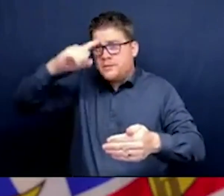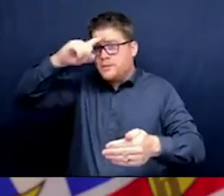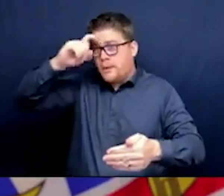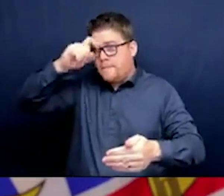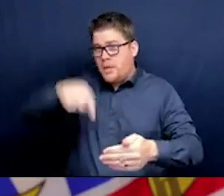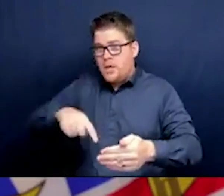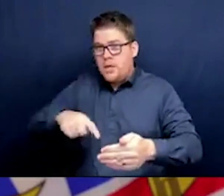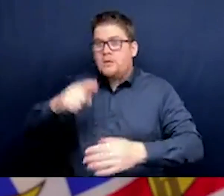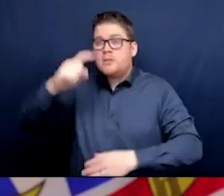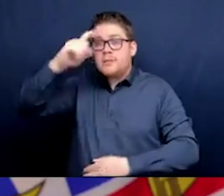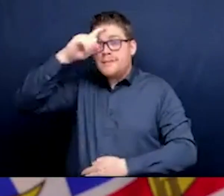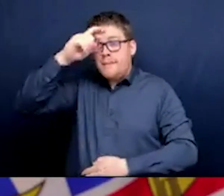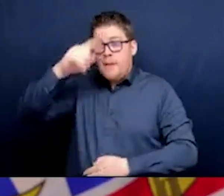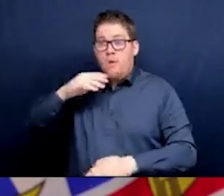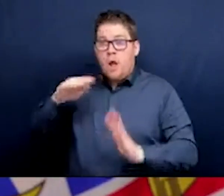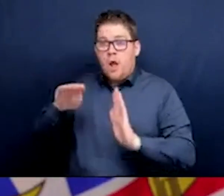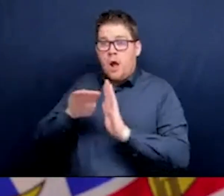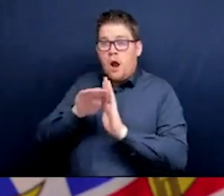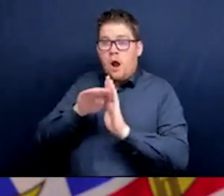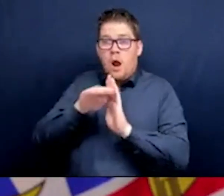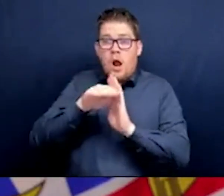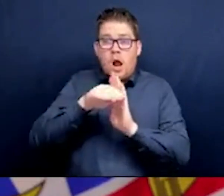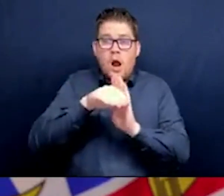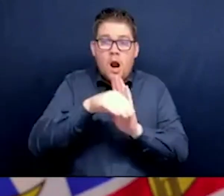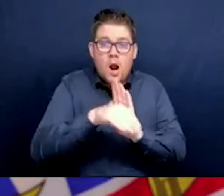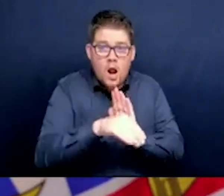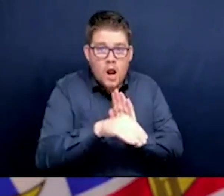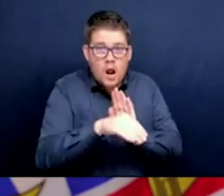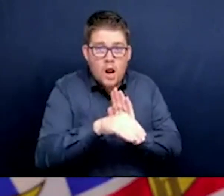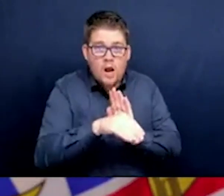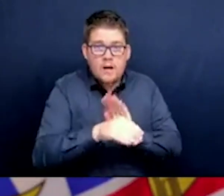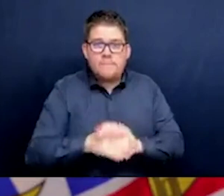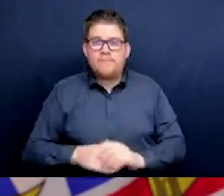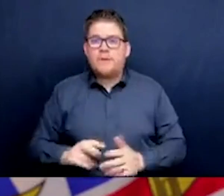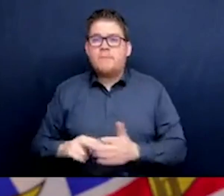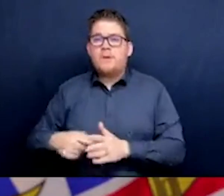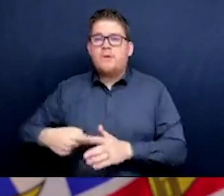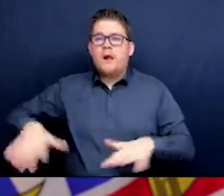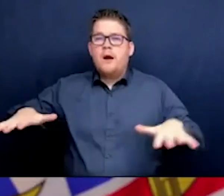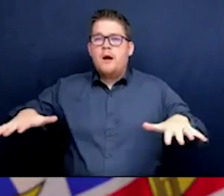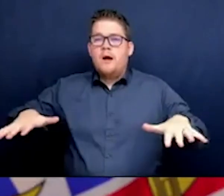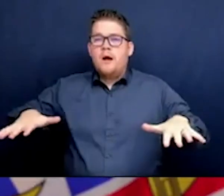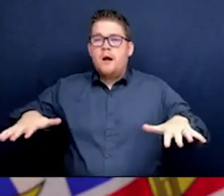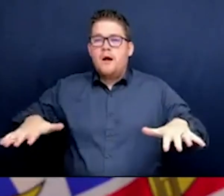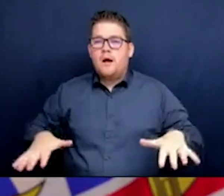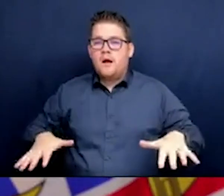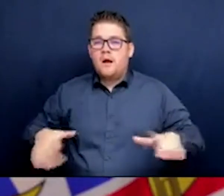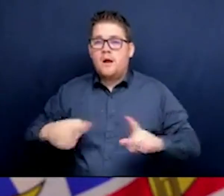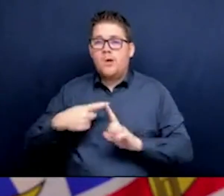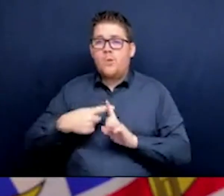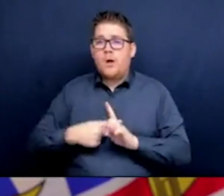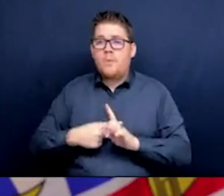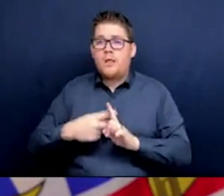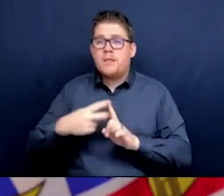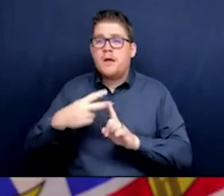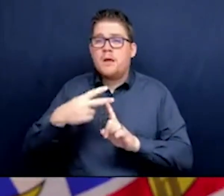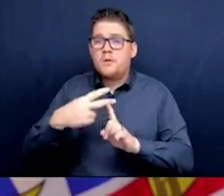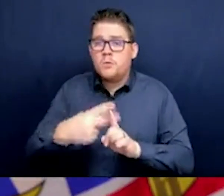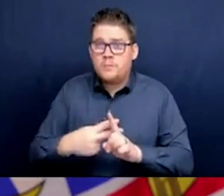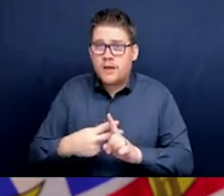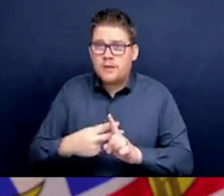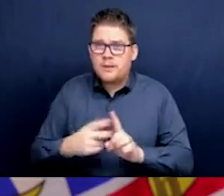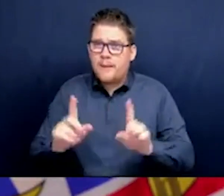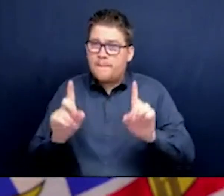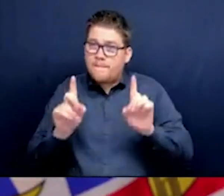virus spread, means we will likely have some reprieve in the next few months. But we need to plan for what's coming,